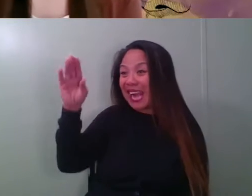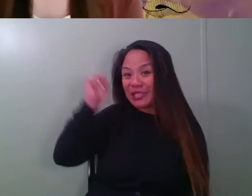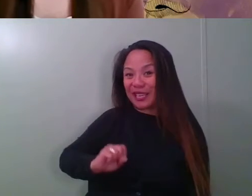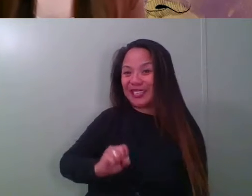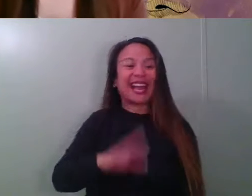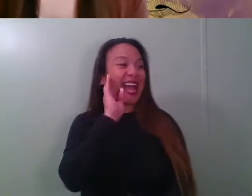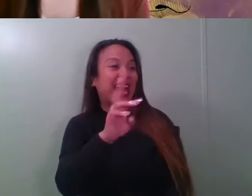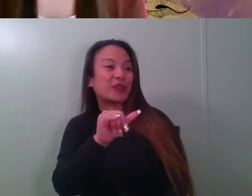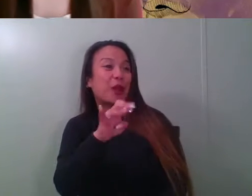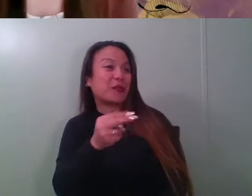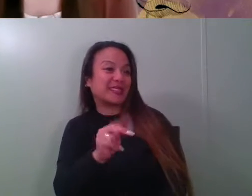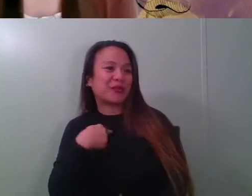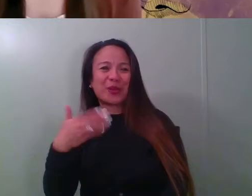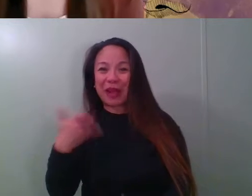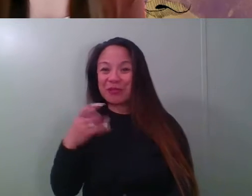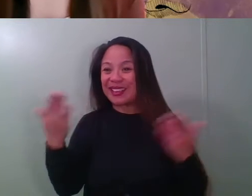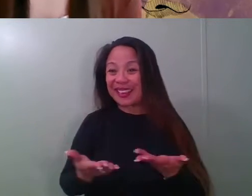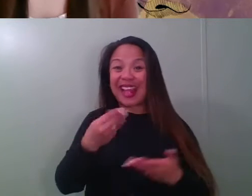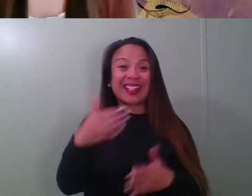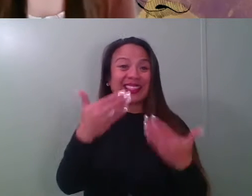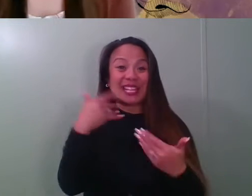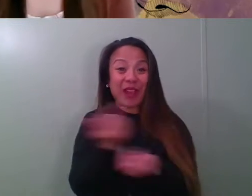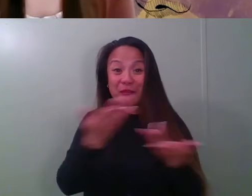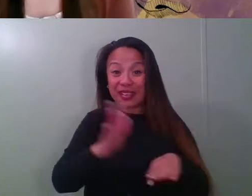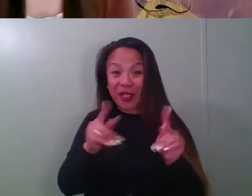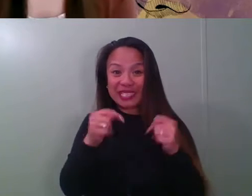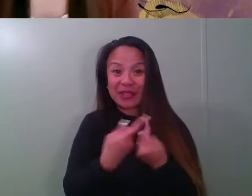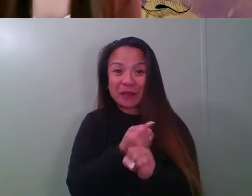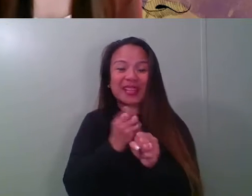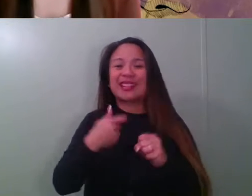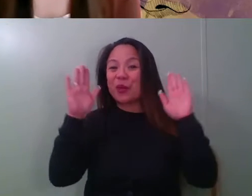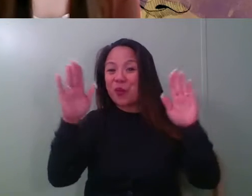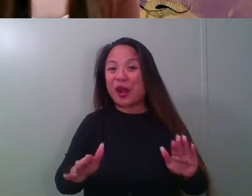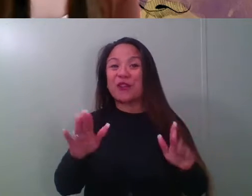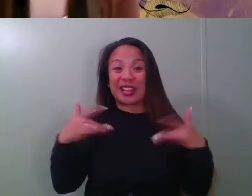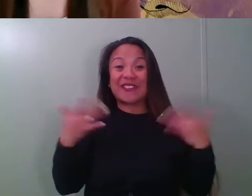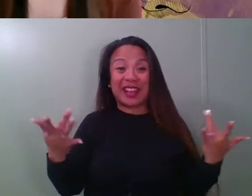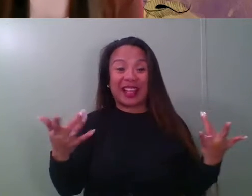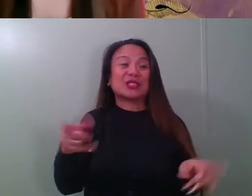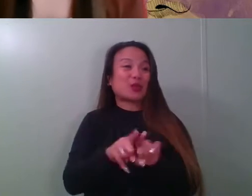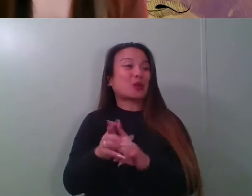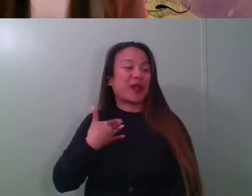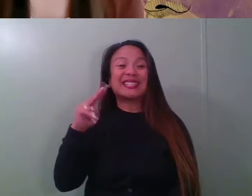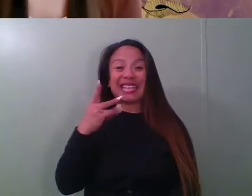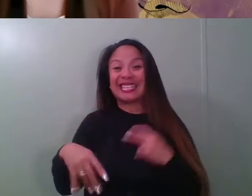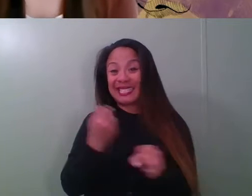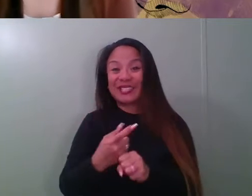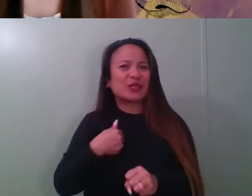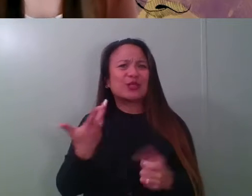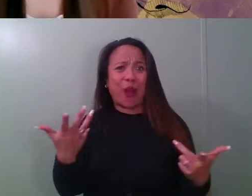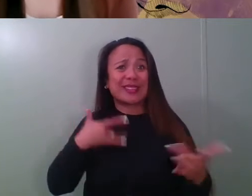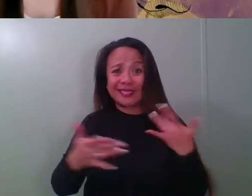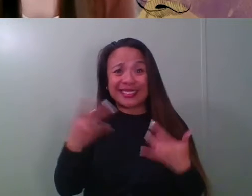Hi, Sabrina. Hi, Robin. It's so glad to be here. Thank you to everybody on this team for making this such an amazing event.